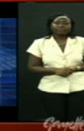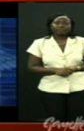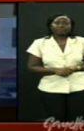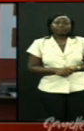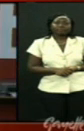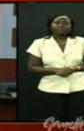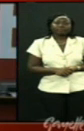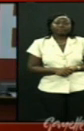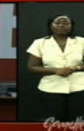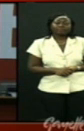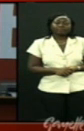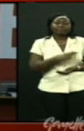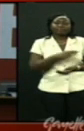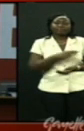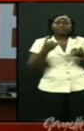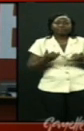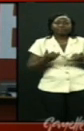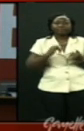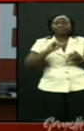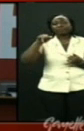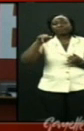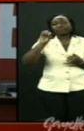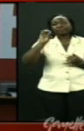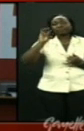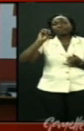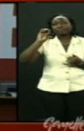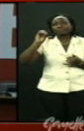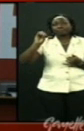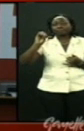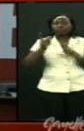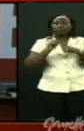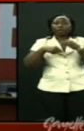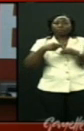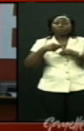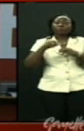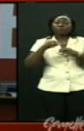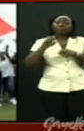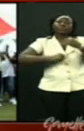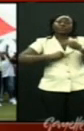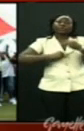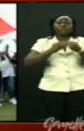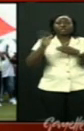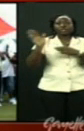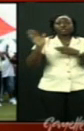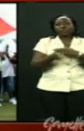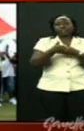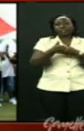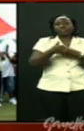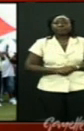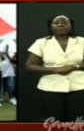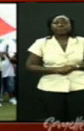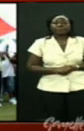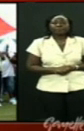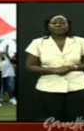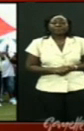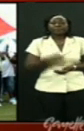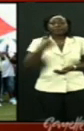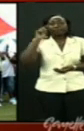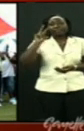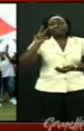And now here's Jomo Williams to give us an update on local cricket. For the second time in 3 months, TNT